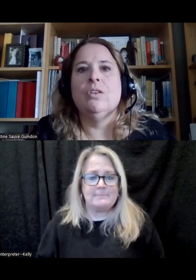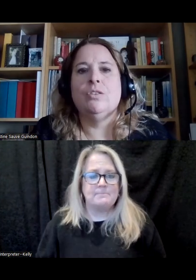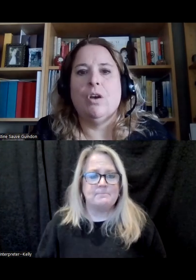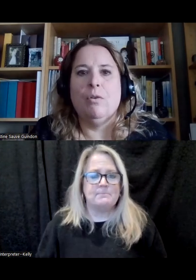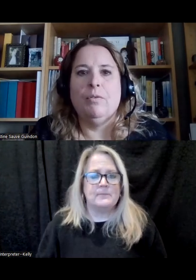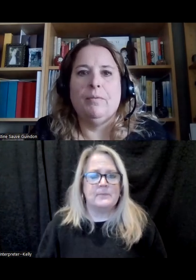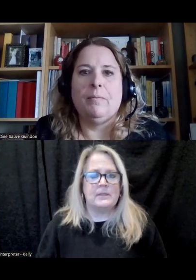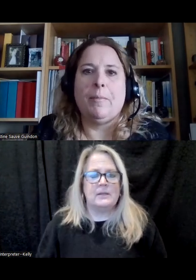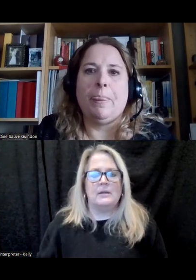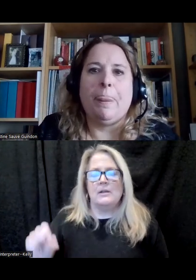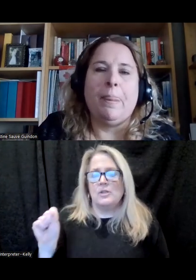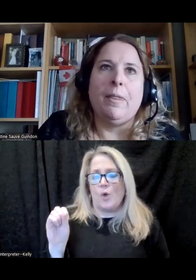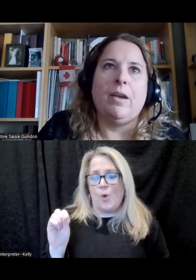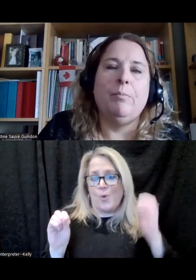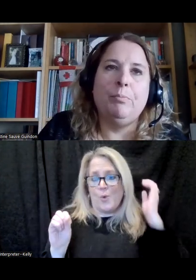So